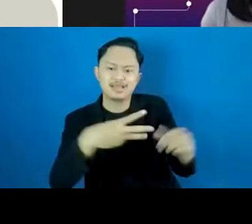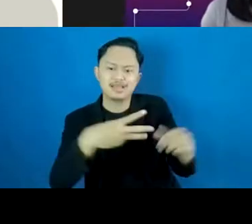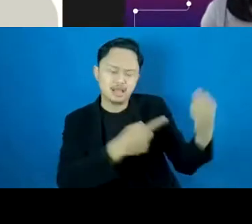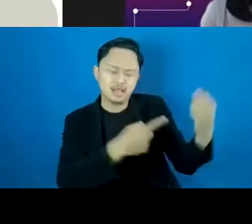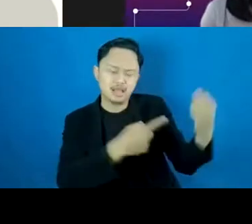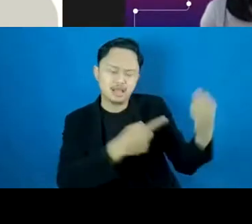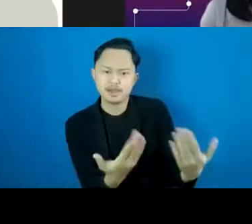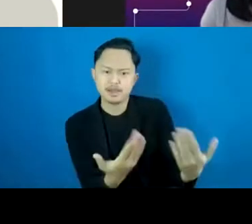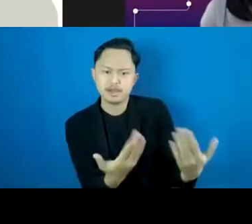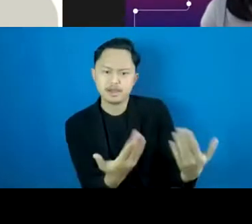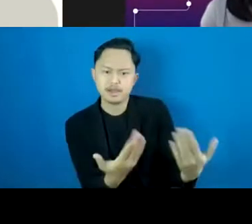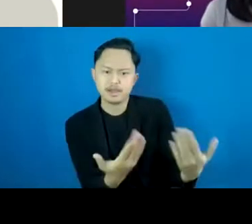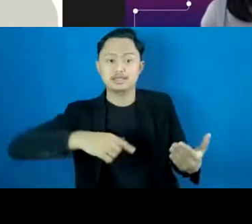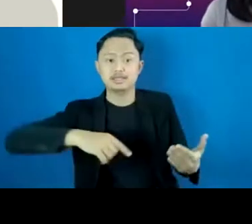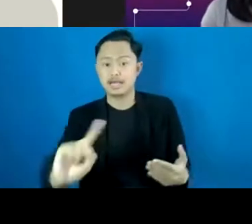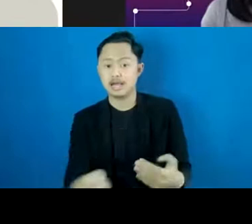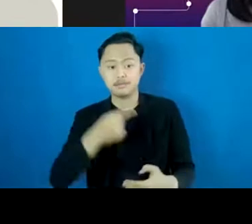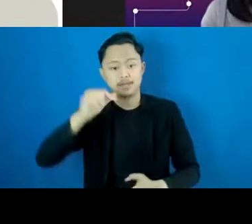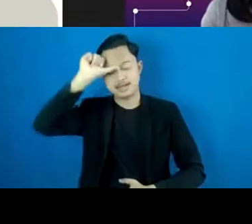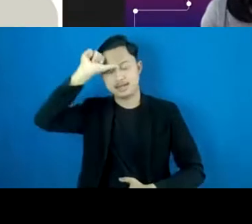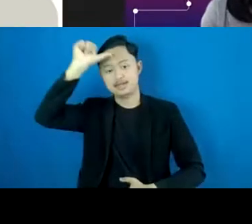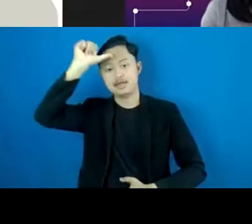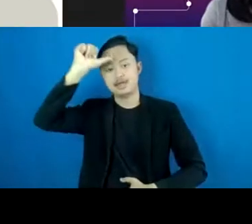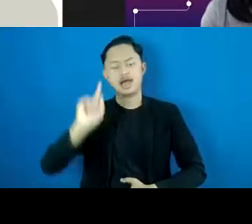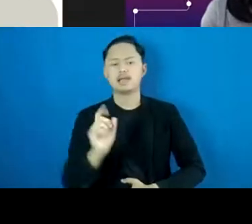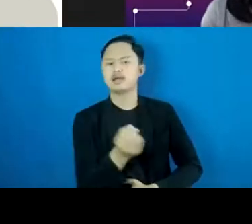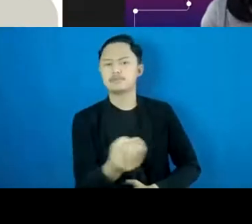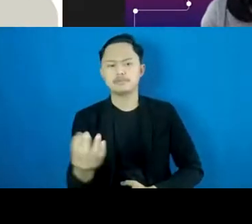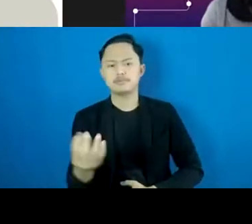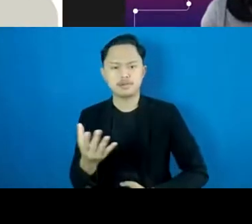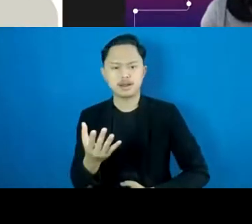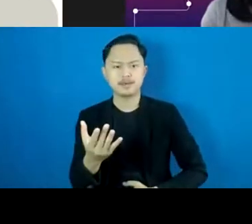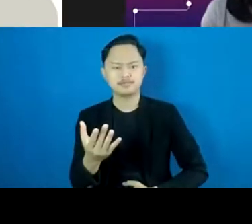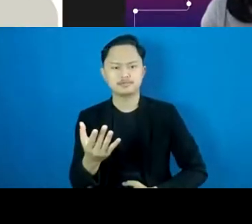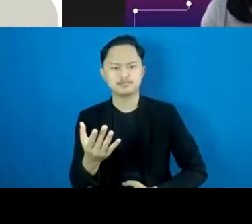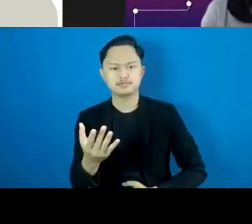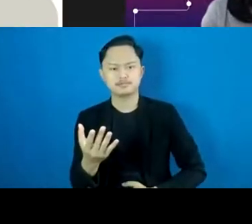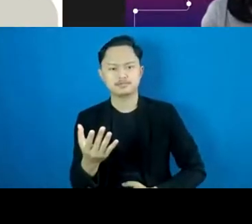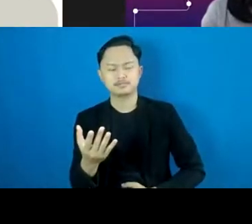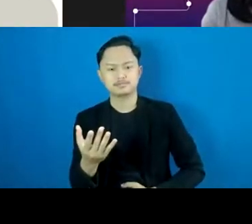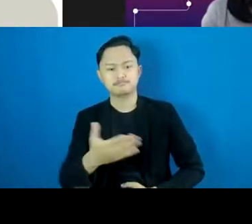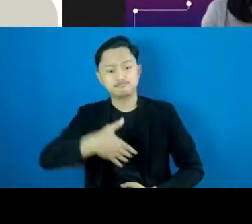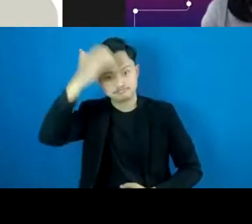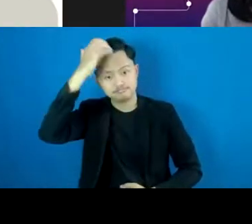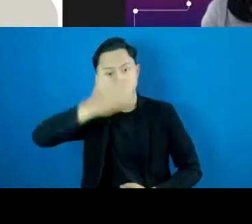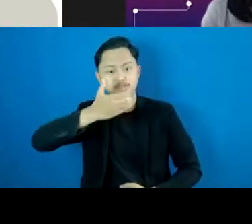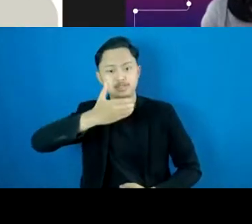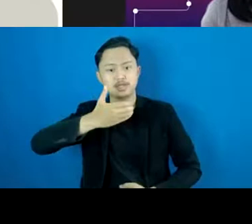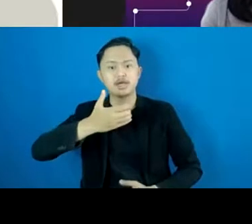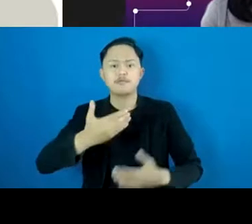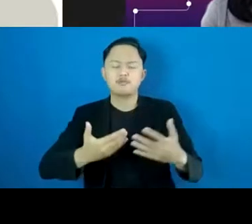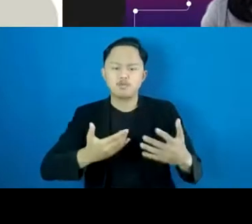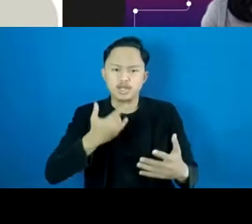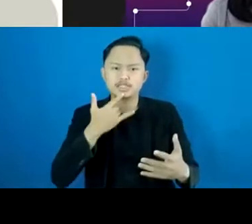Majorly in India, many of the OEMs have deployed and delivered the buses which could not attain the